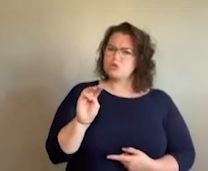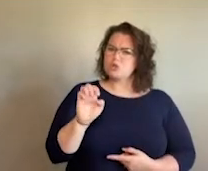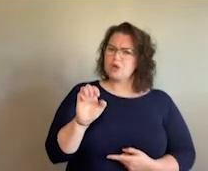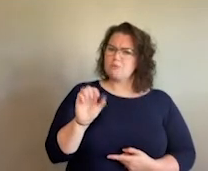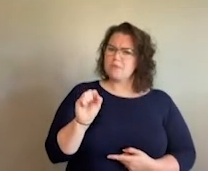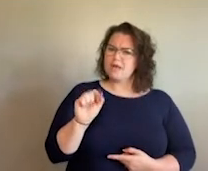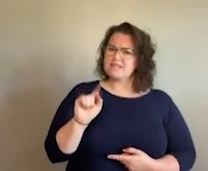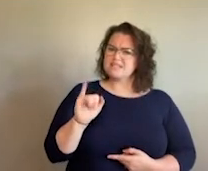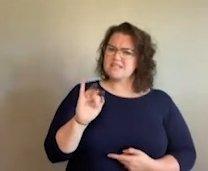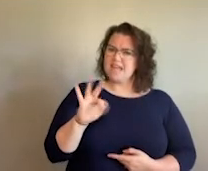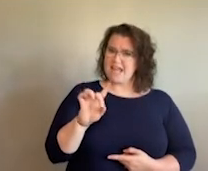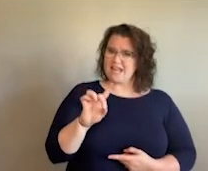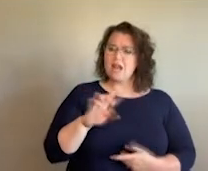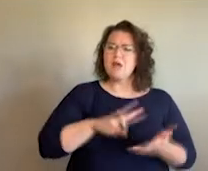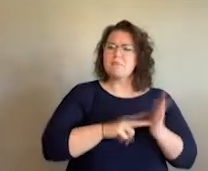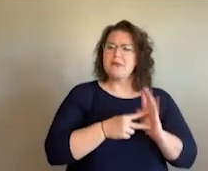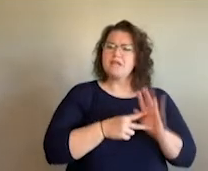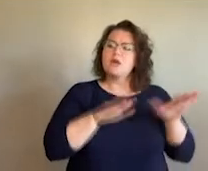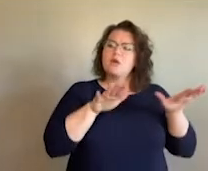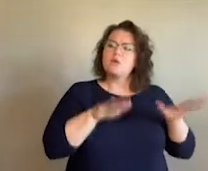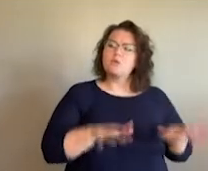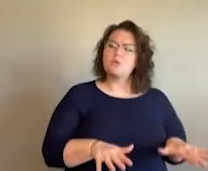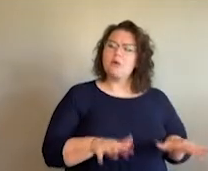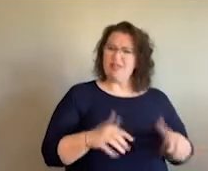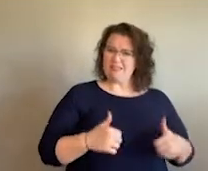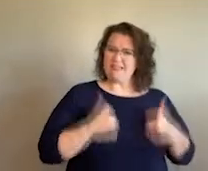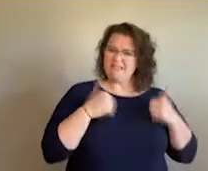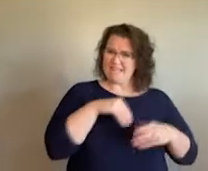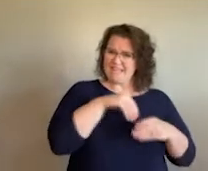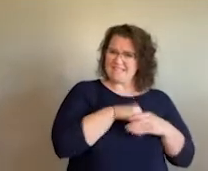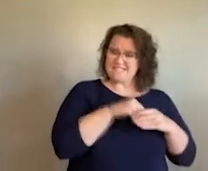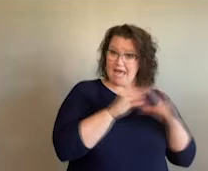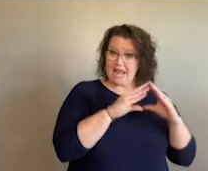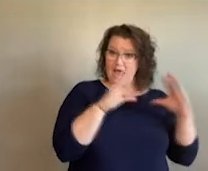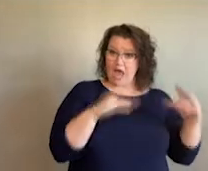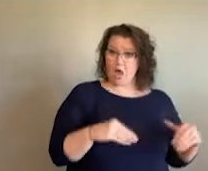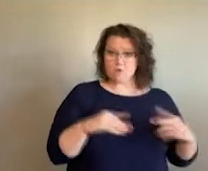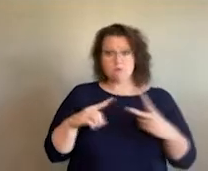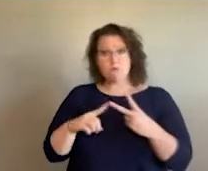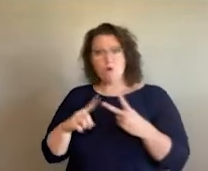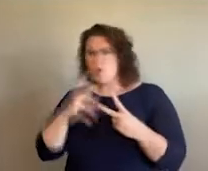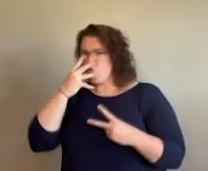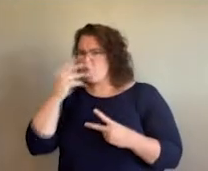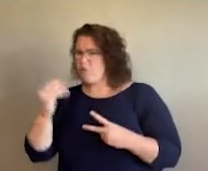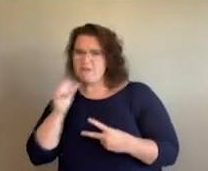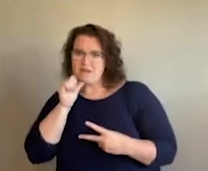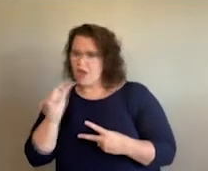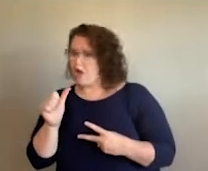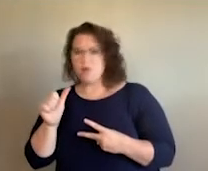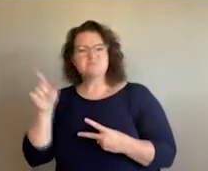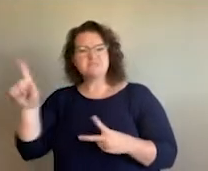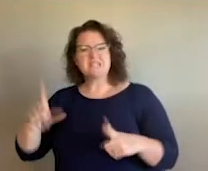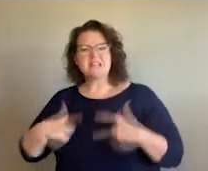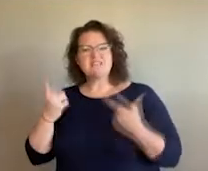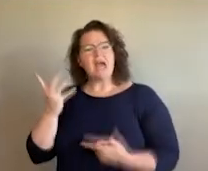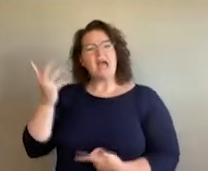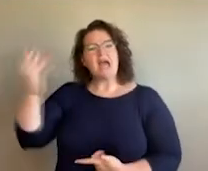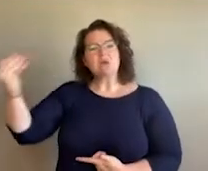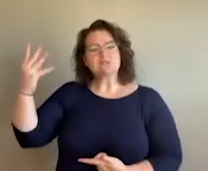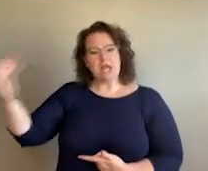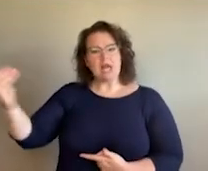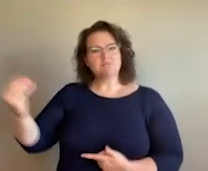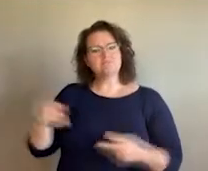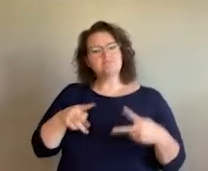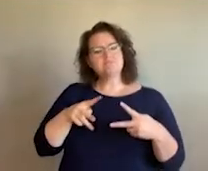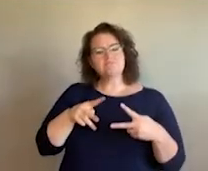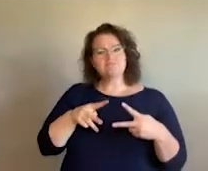dogs are domesticated and they might live in our houses or they might live in a fence outside. So they're kind of similar, but they're